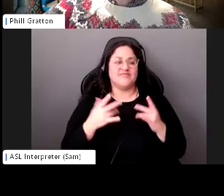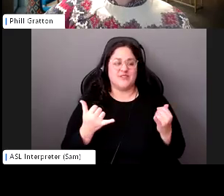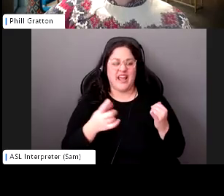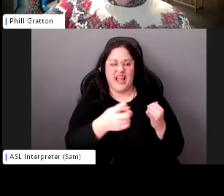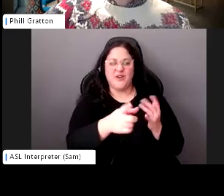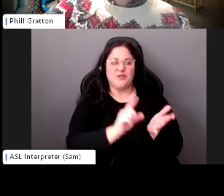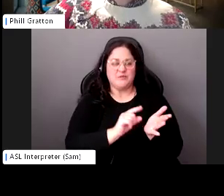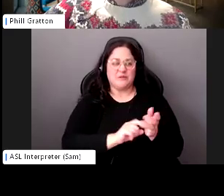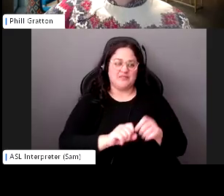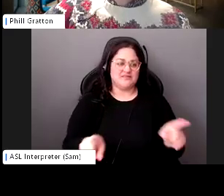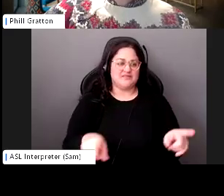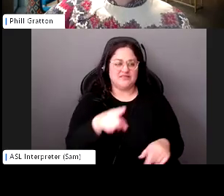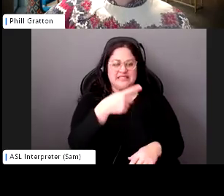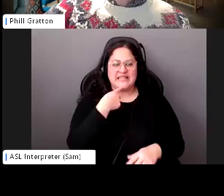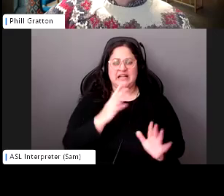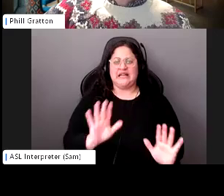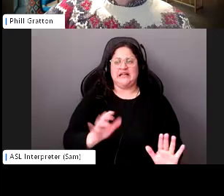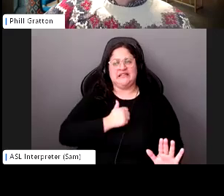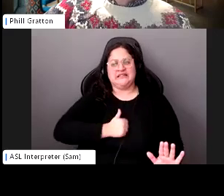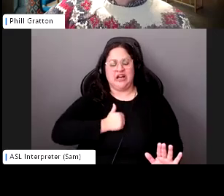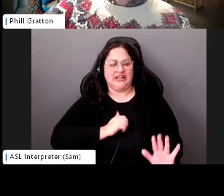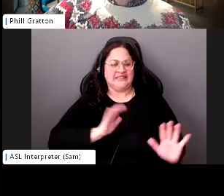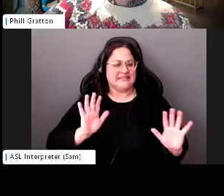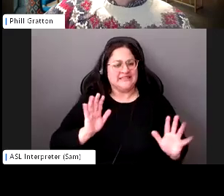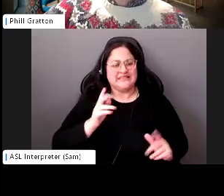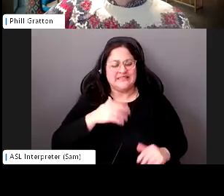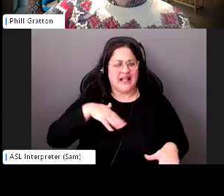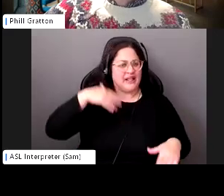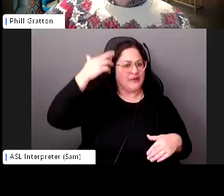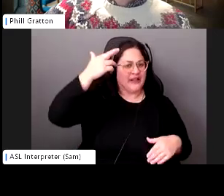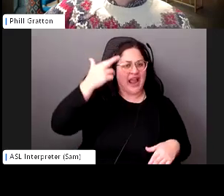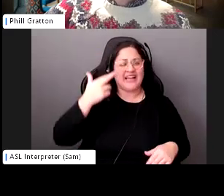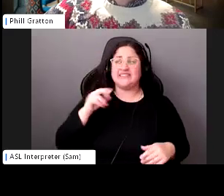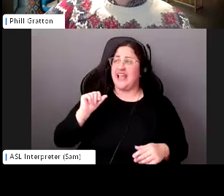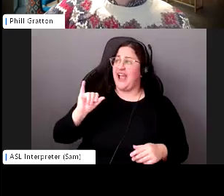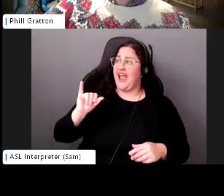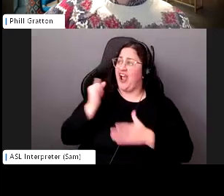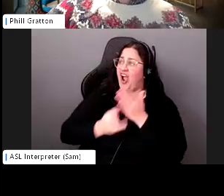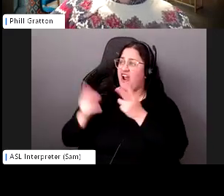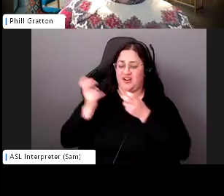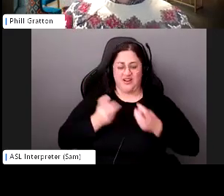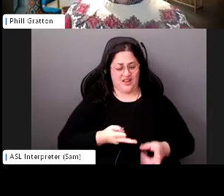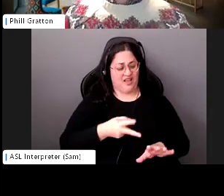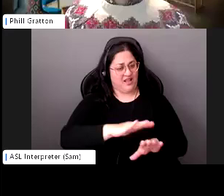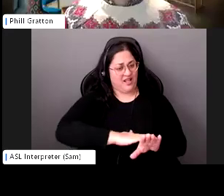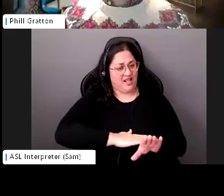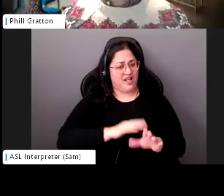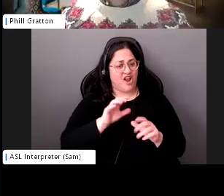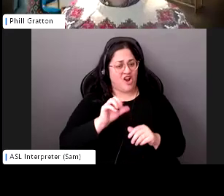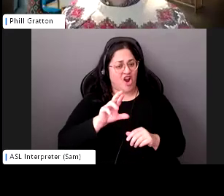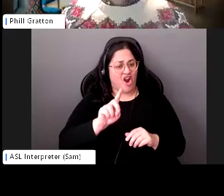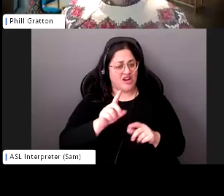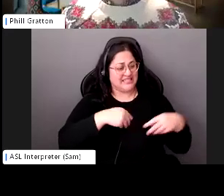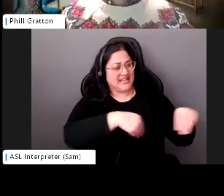moving forward. So who would think sort of the implications of some of this AI stuff? Yeah, well,